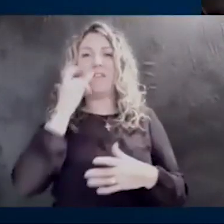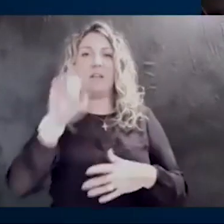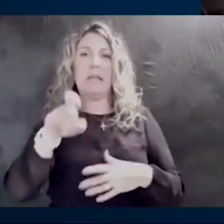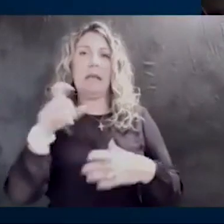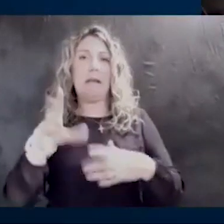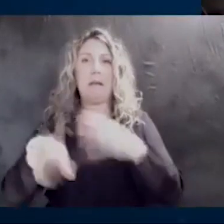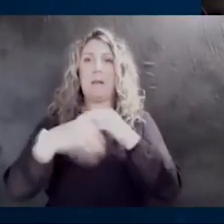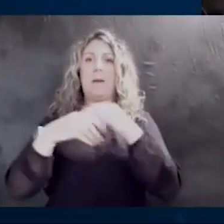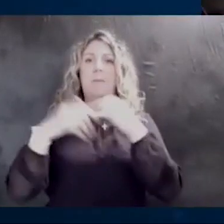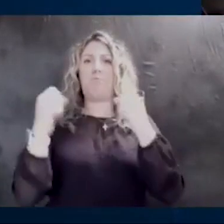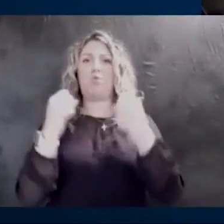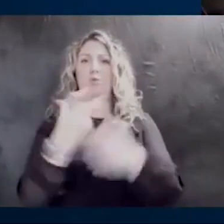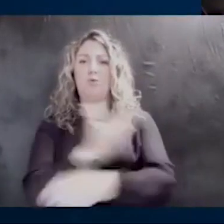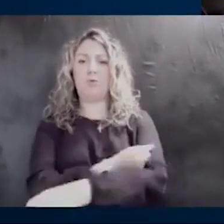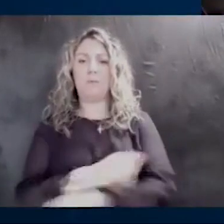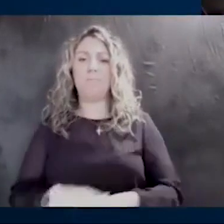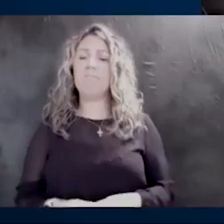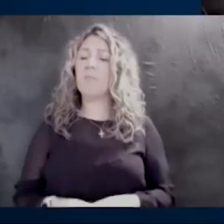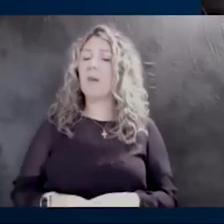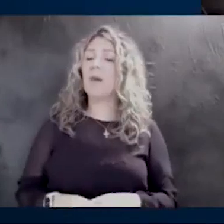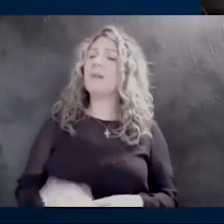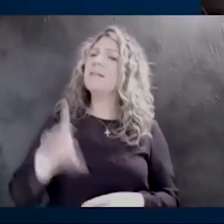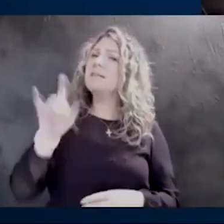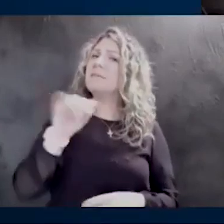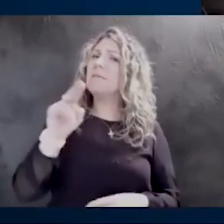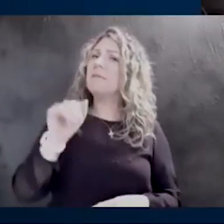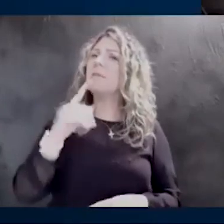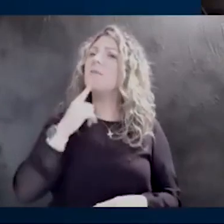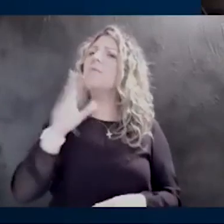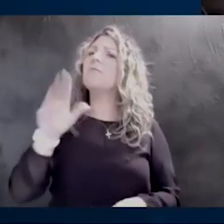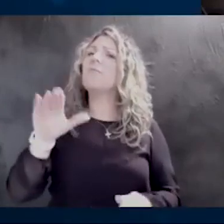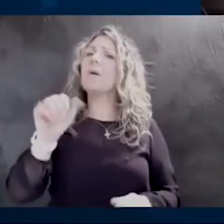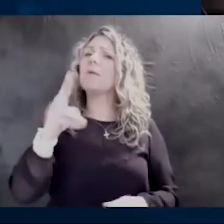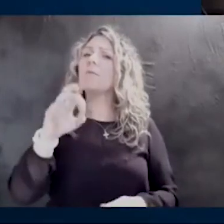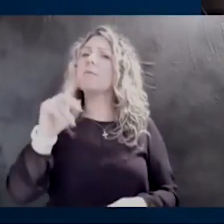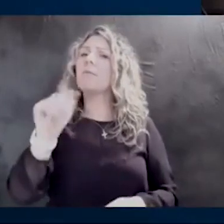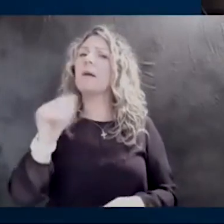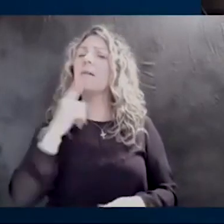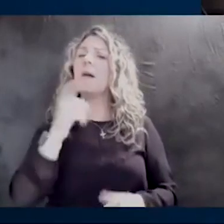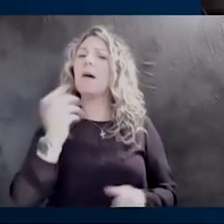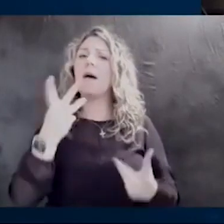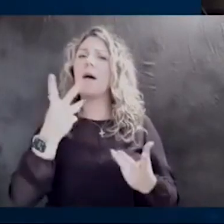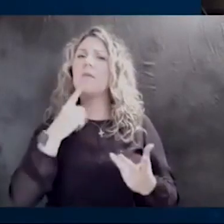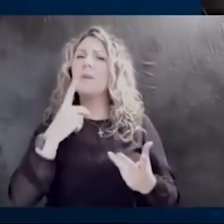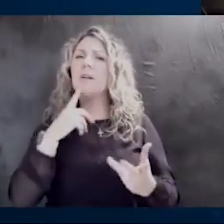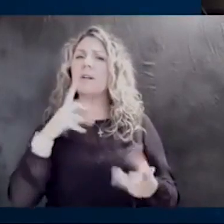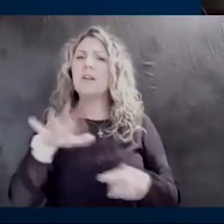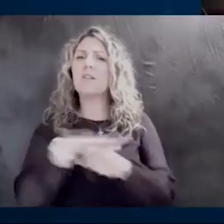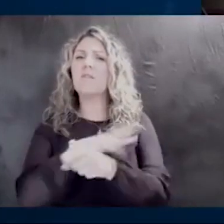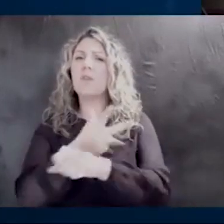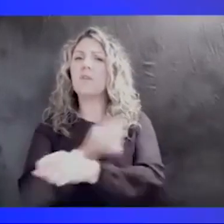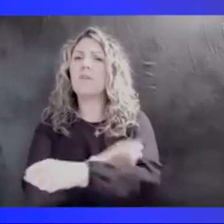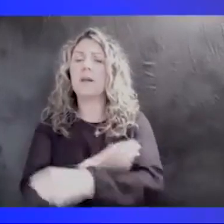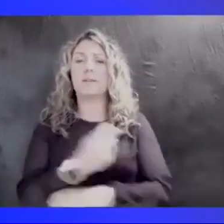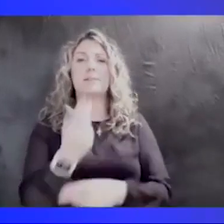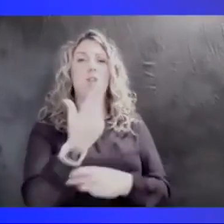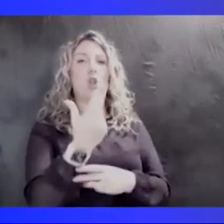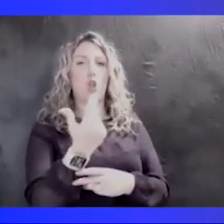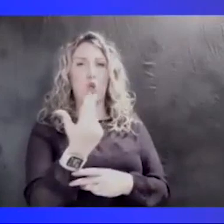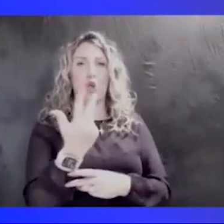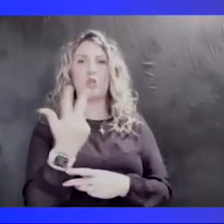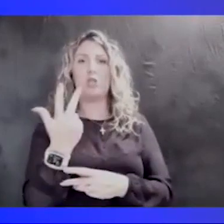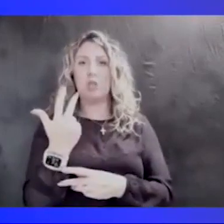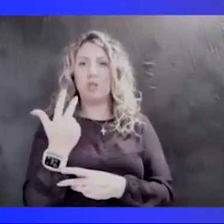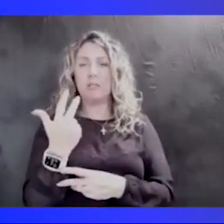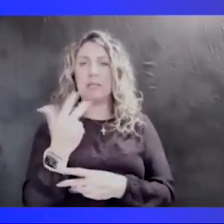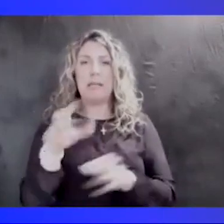know, Amanda, would you say again, of today's numbers, how many were fully vaccinated? So we have 13 active, we have 8 recovering. Of